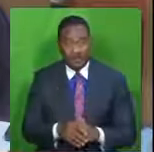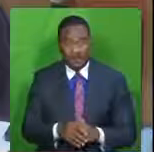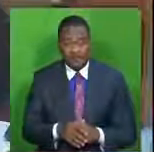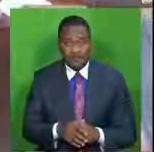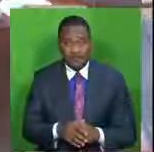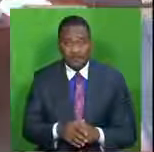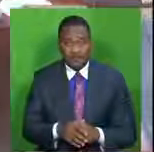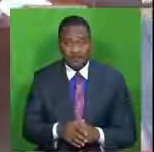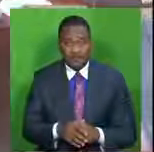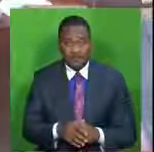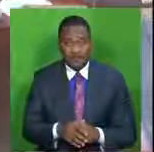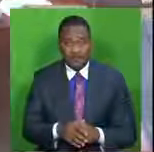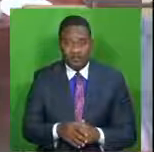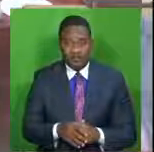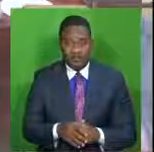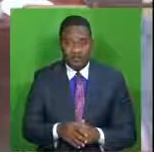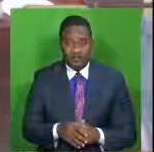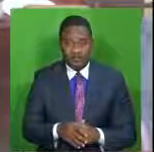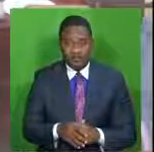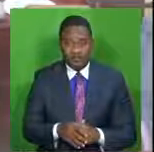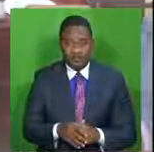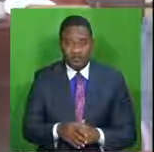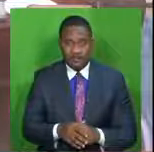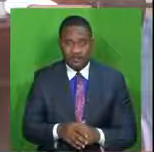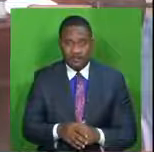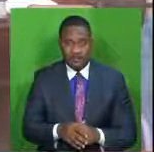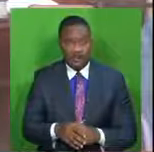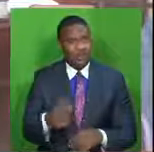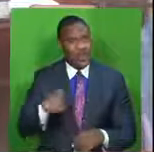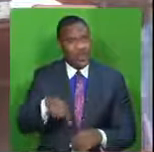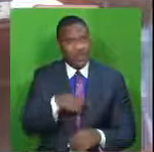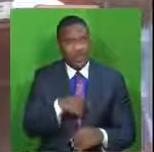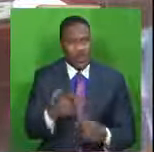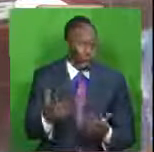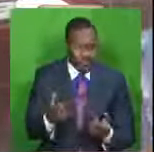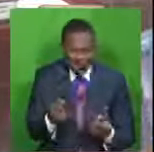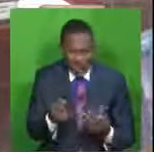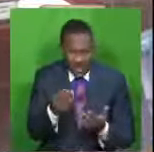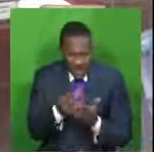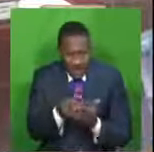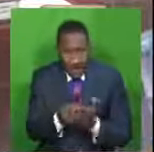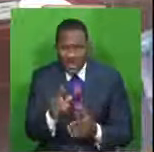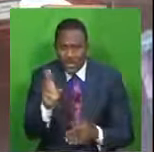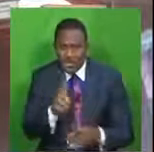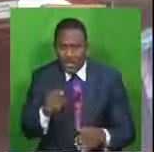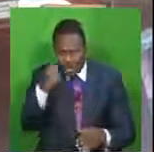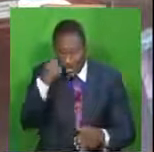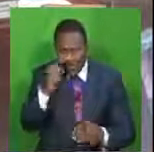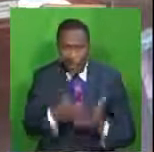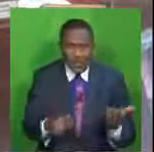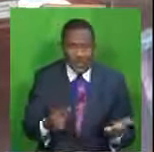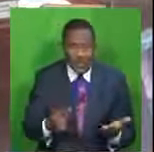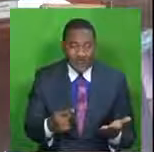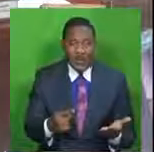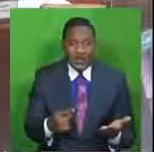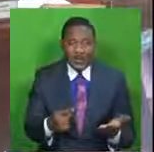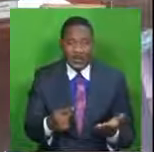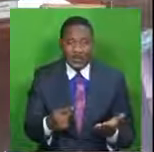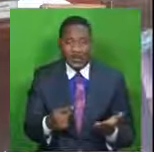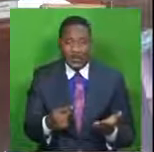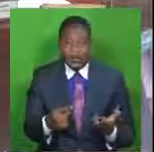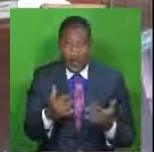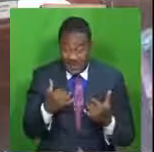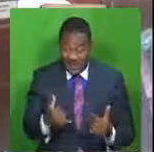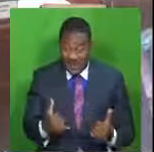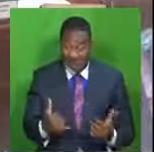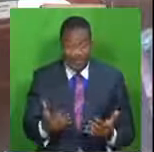on corporate social responsibility and what we should direct it for. And I do agree with him that the corporate world